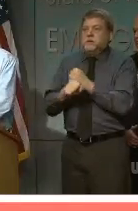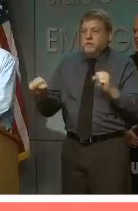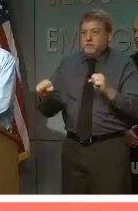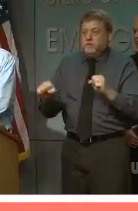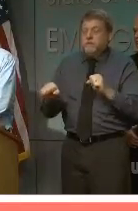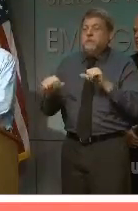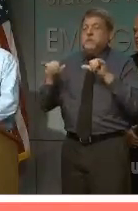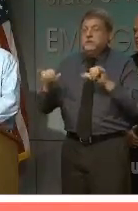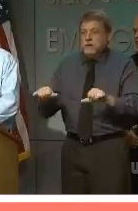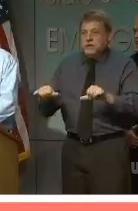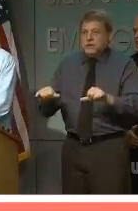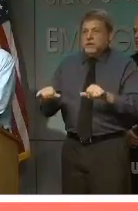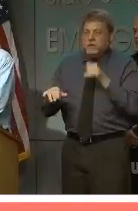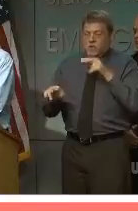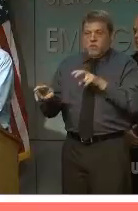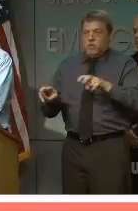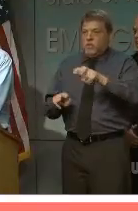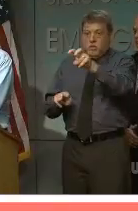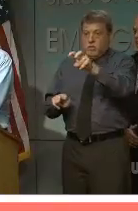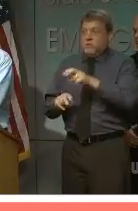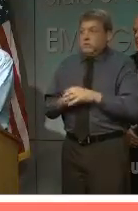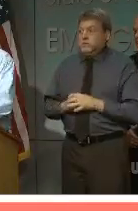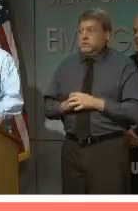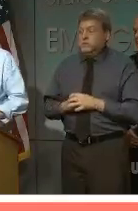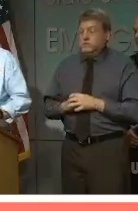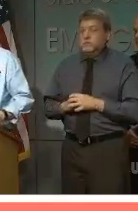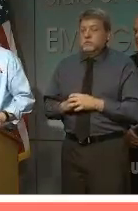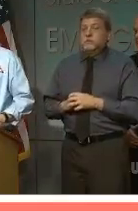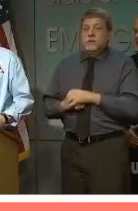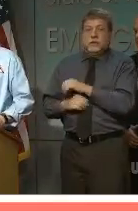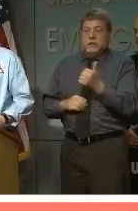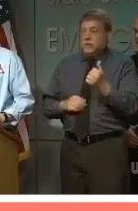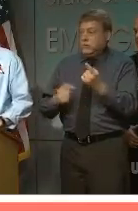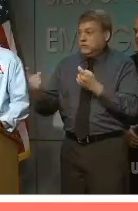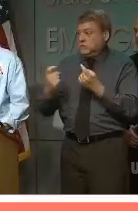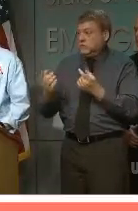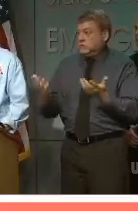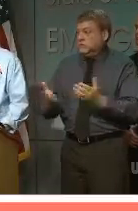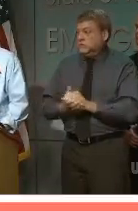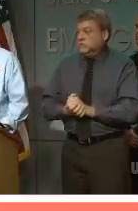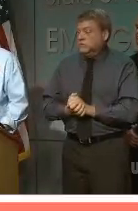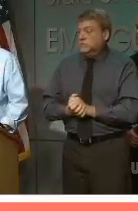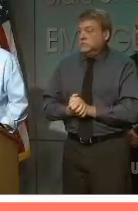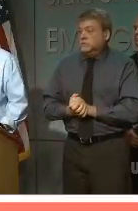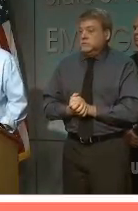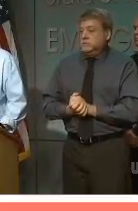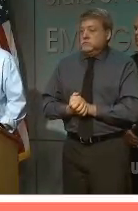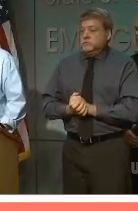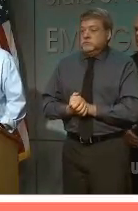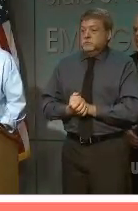blows through. We'll take your questions if anybody has any.